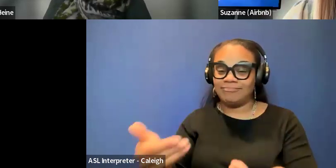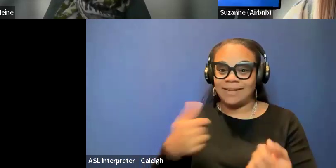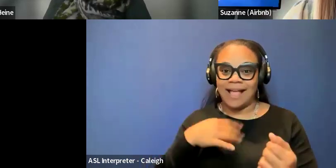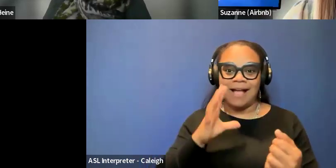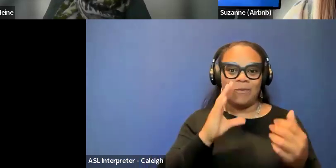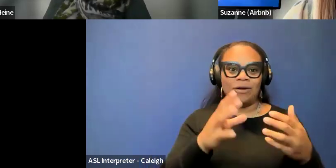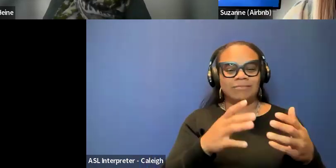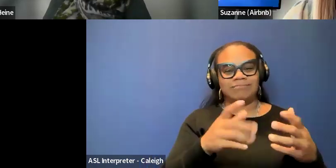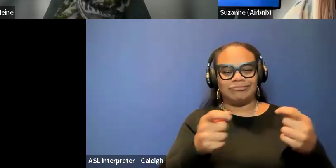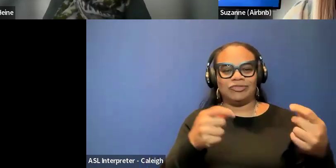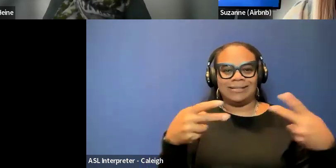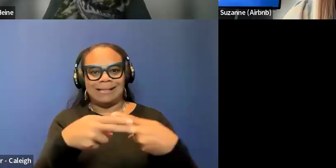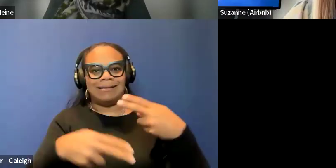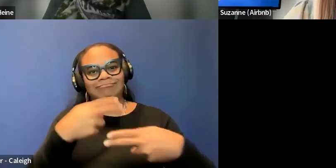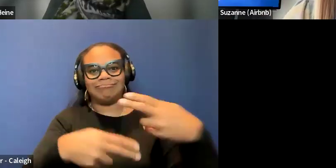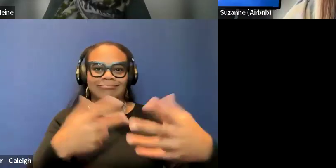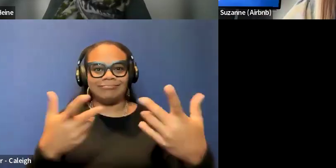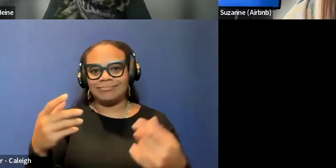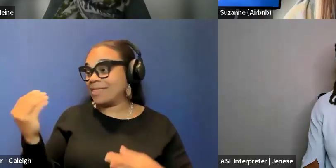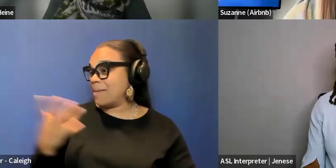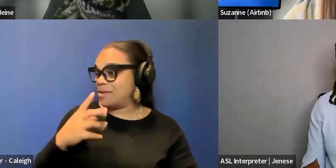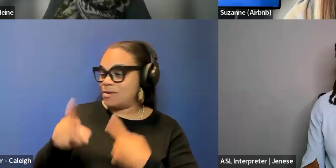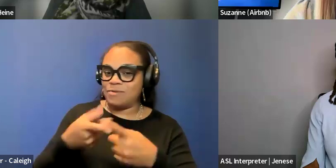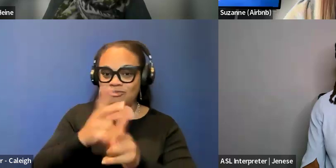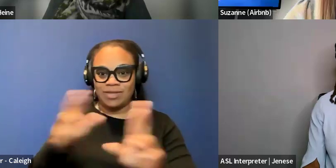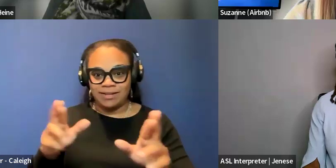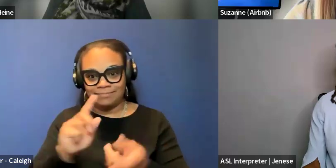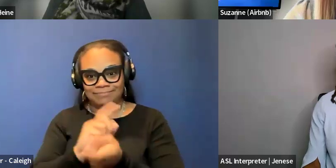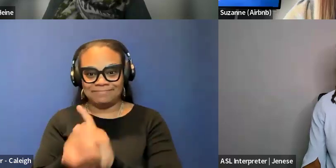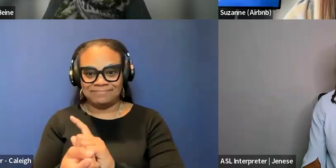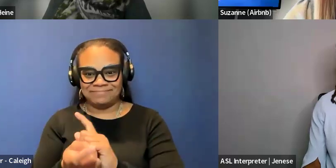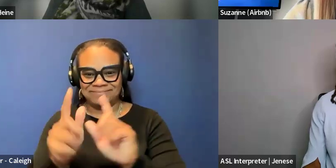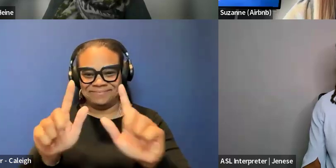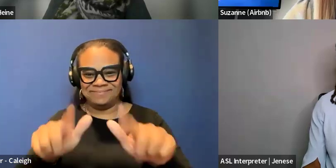driving the slides for her. So Tracy, just please let me know when you want me to drive the slides.